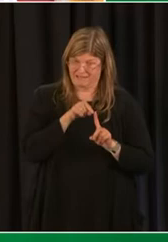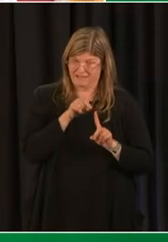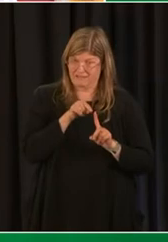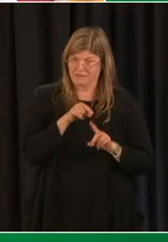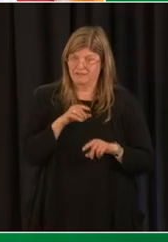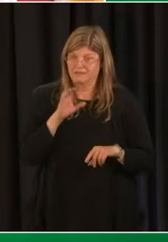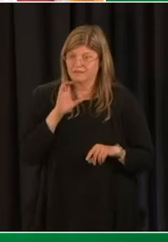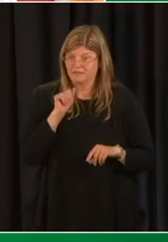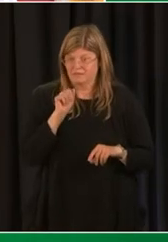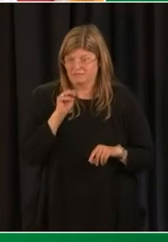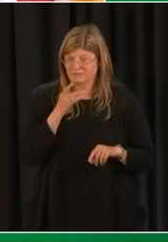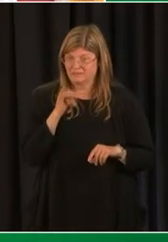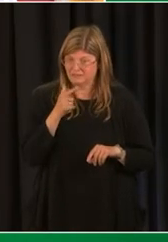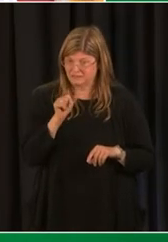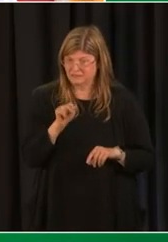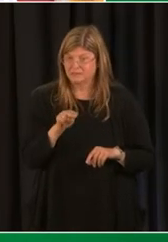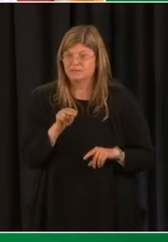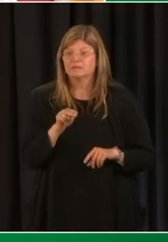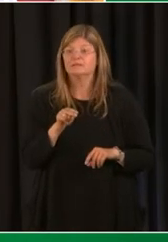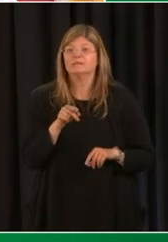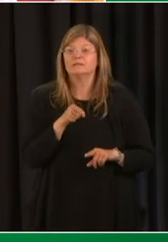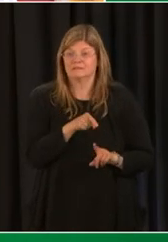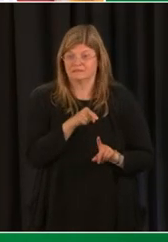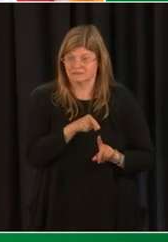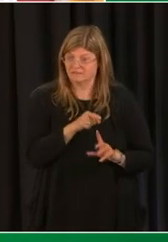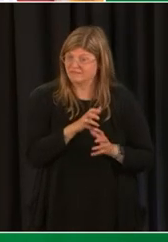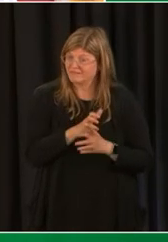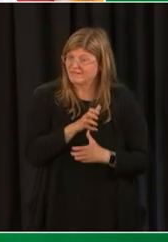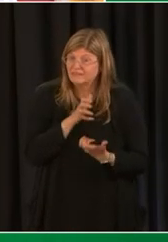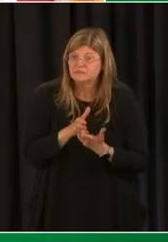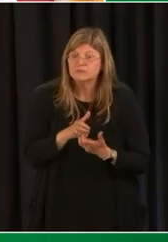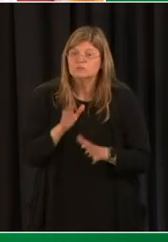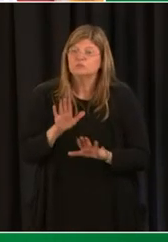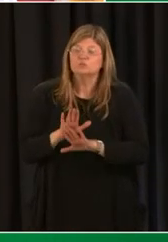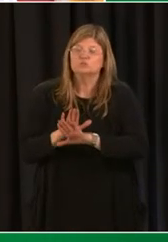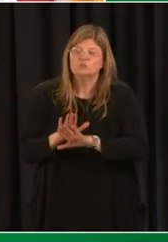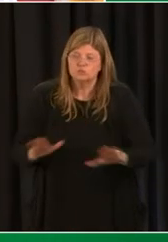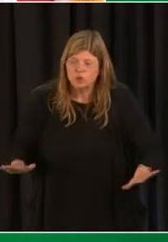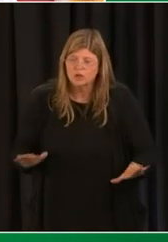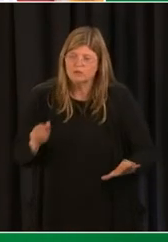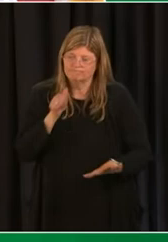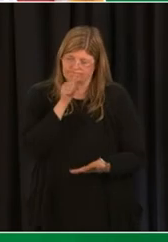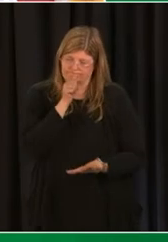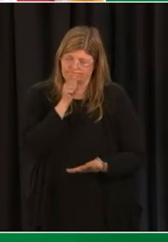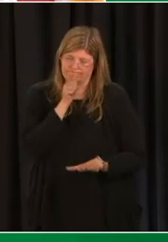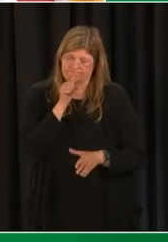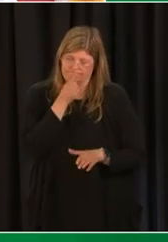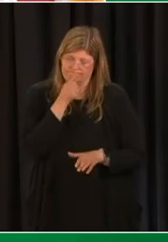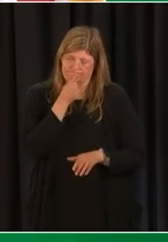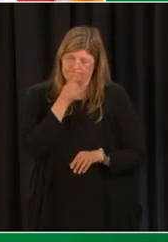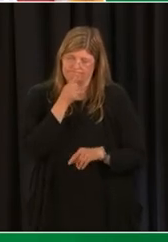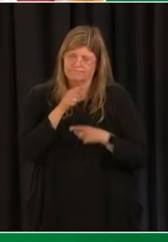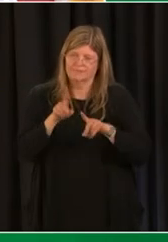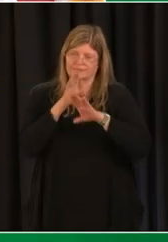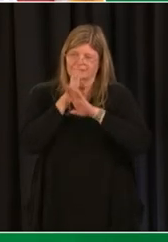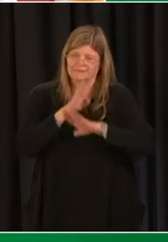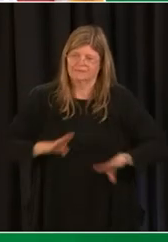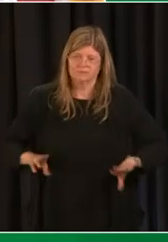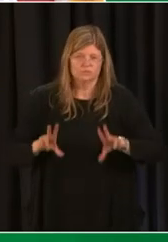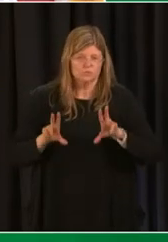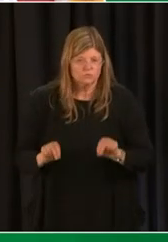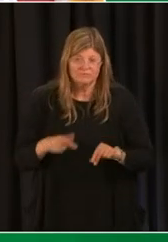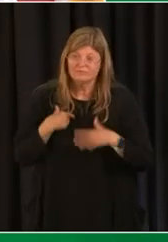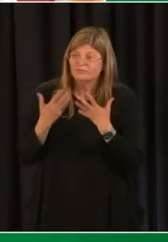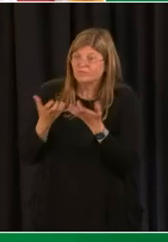is quite frankly very much apropos now. Do not suffer in silence. The resources are available. We want to help you